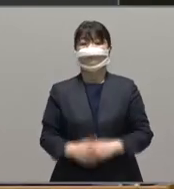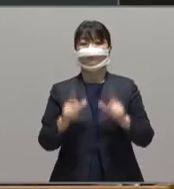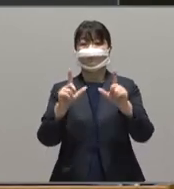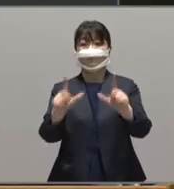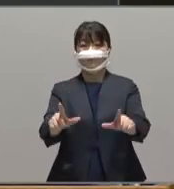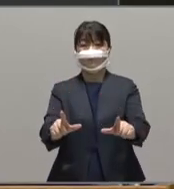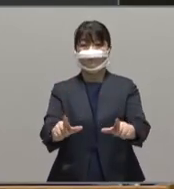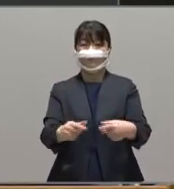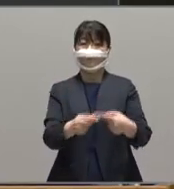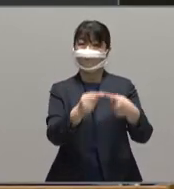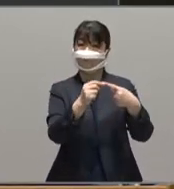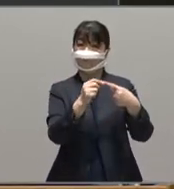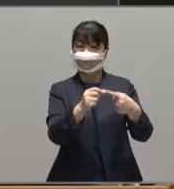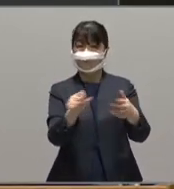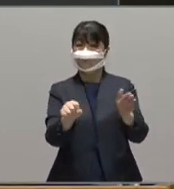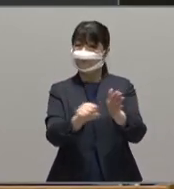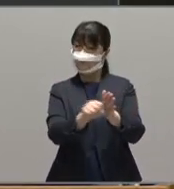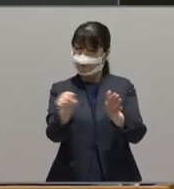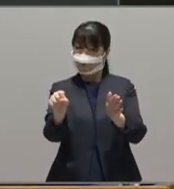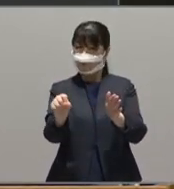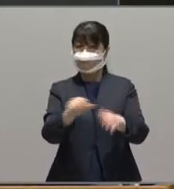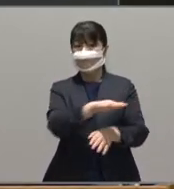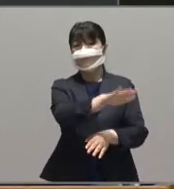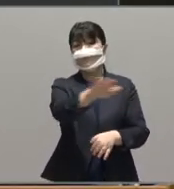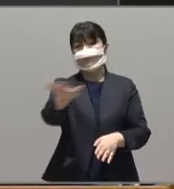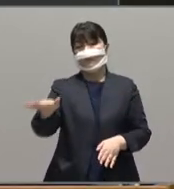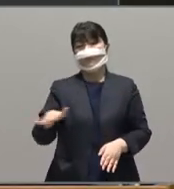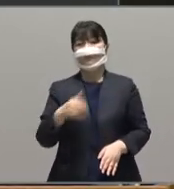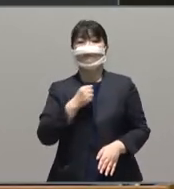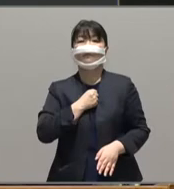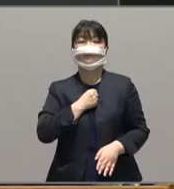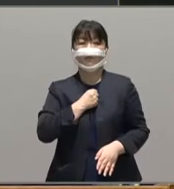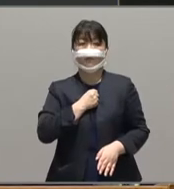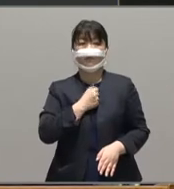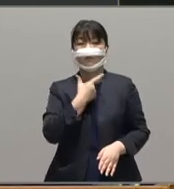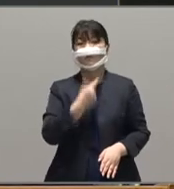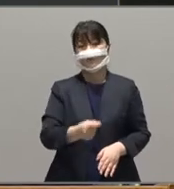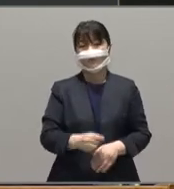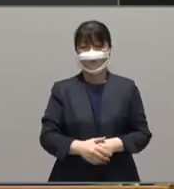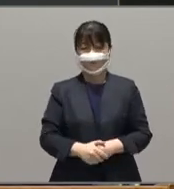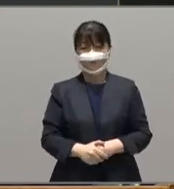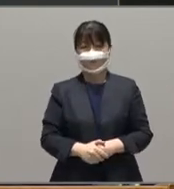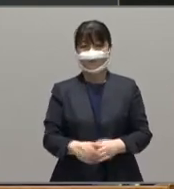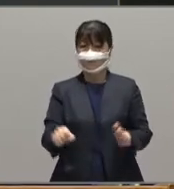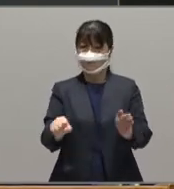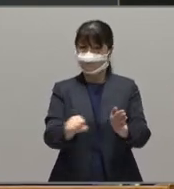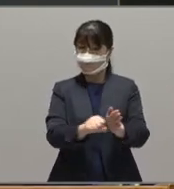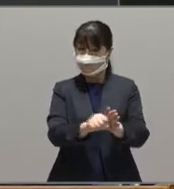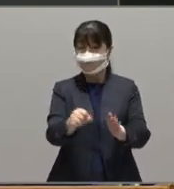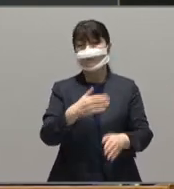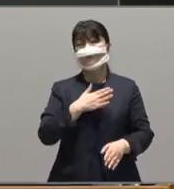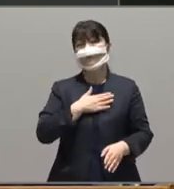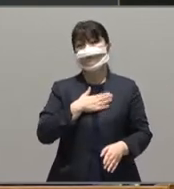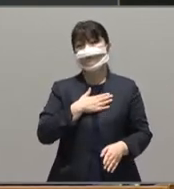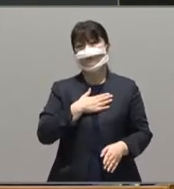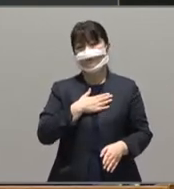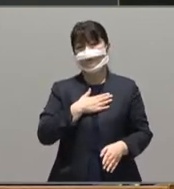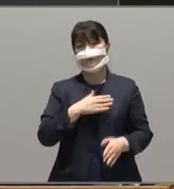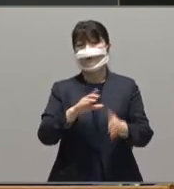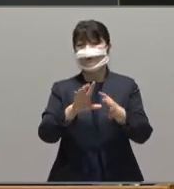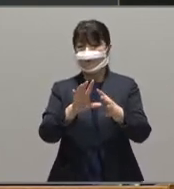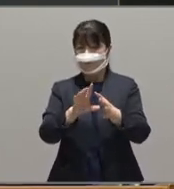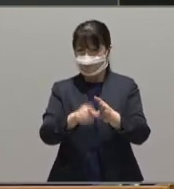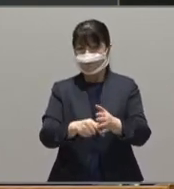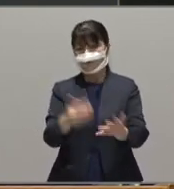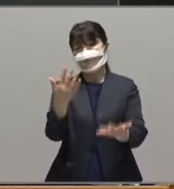you implemented, please share with us. Well, first, let the people know about the effectiveness of forest